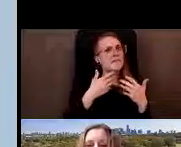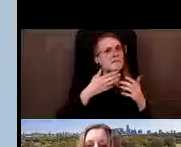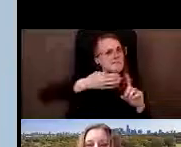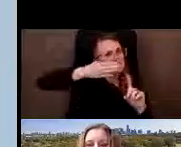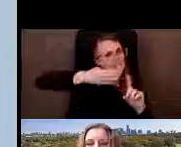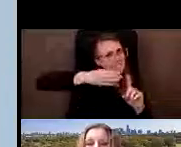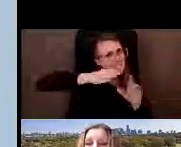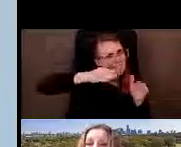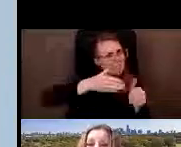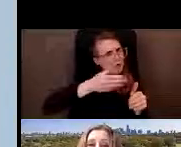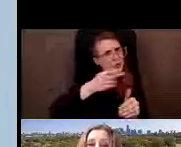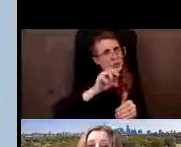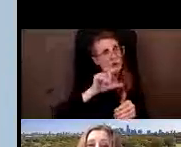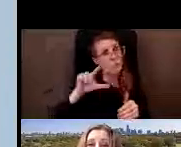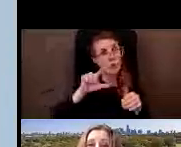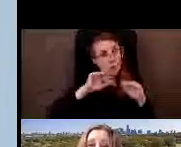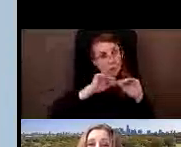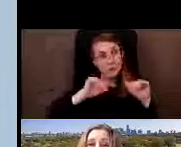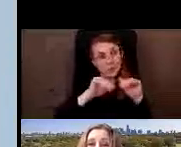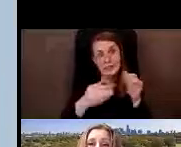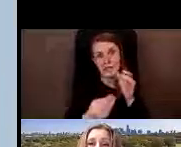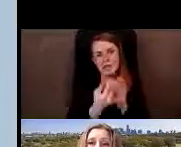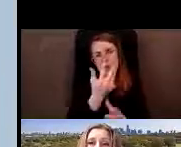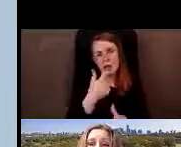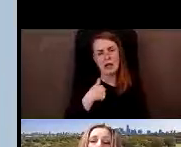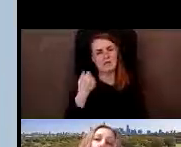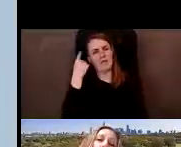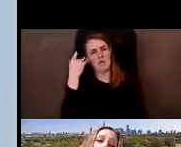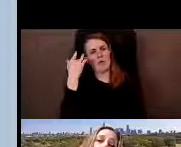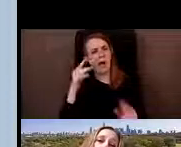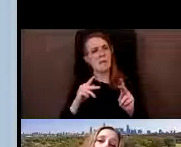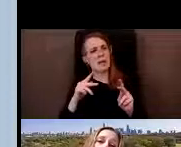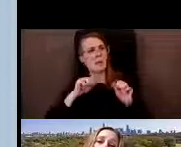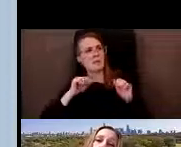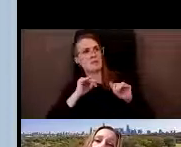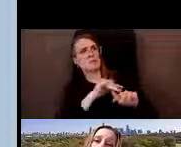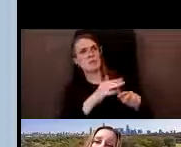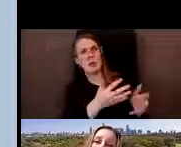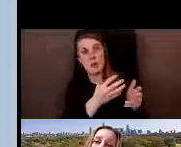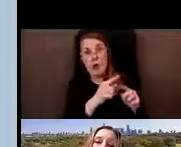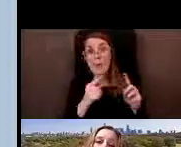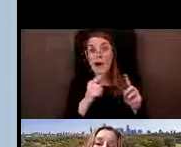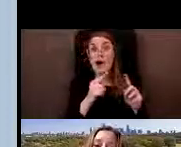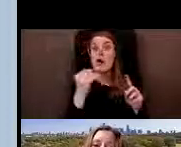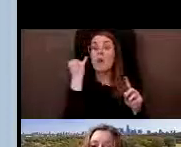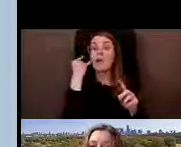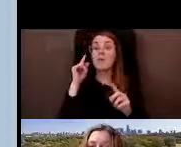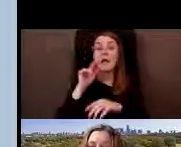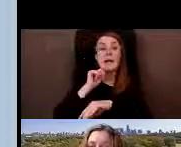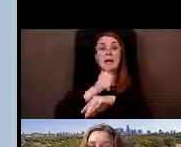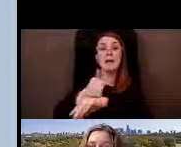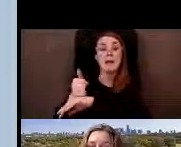pool in the spring, understandably so, that's where people want to be. But what if we created places, other places that people want to